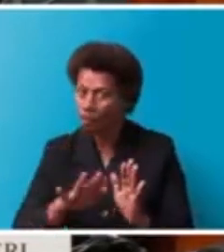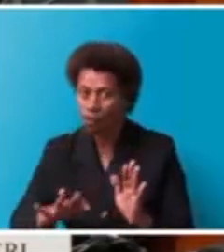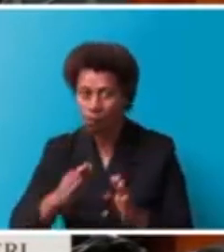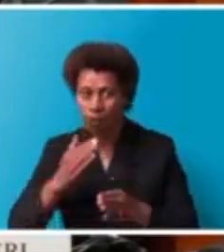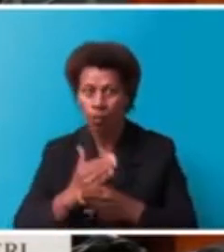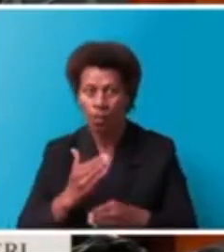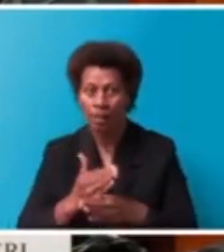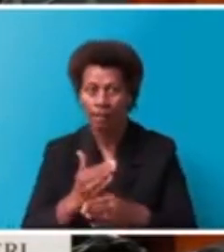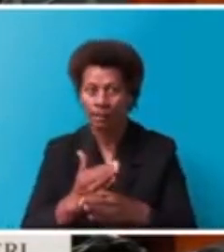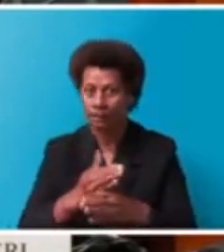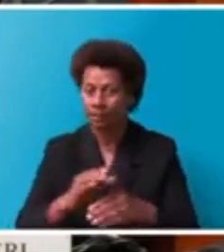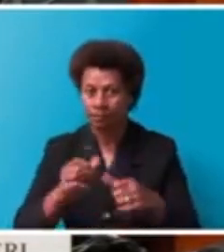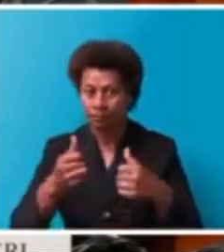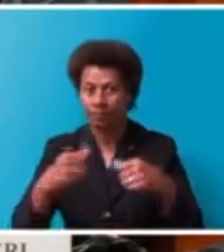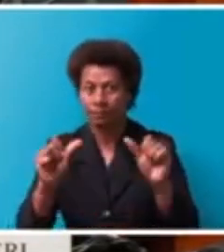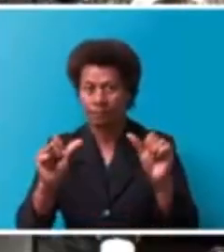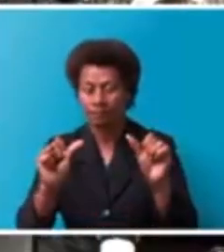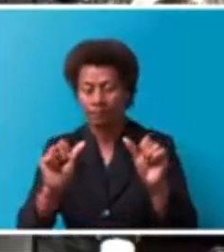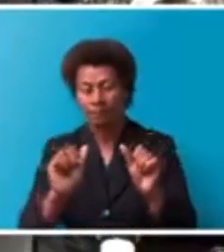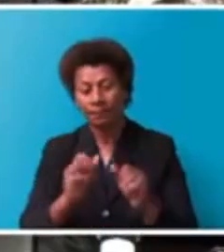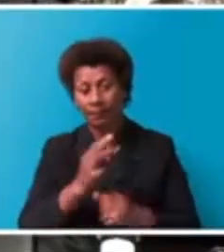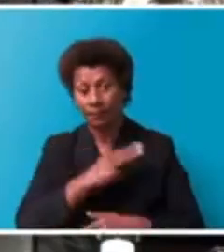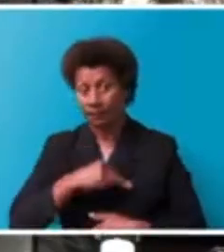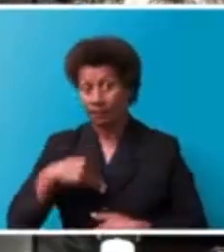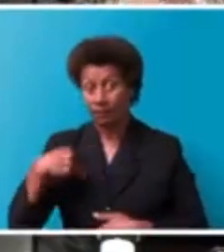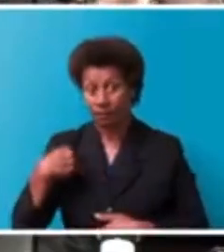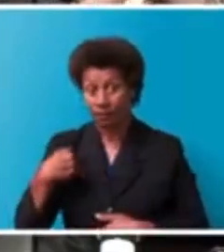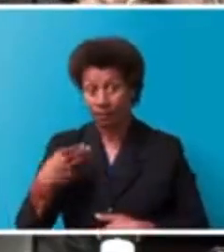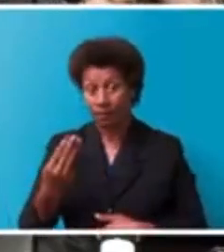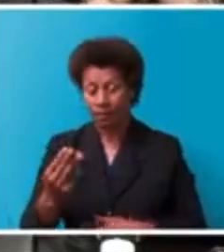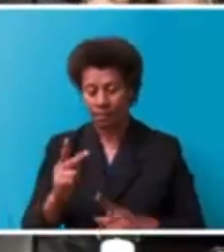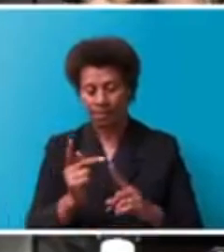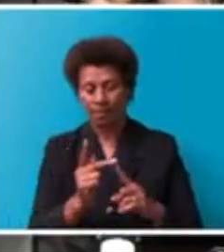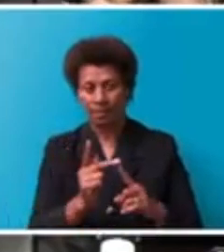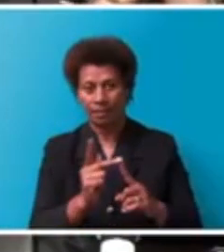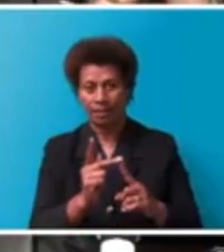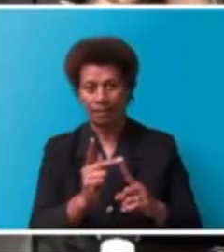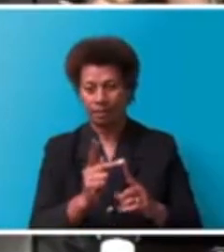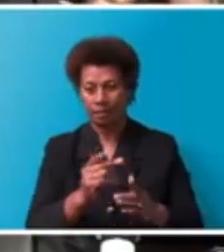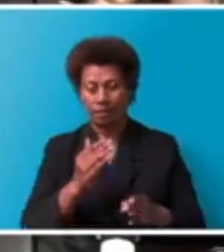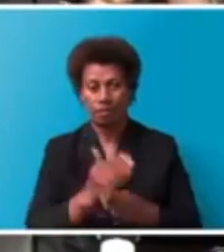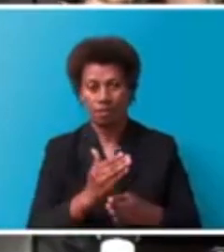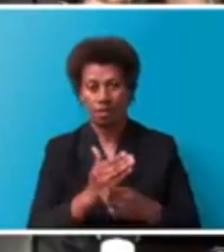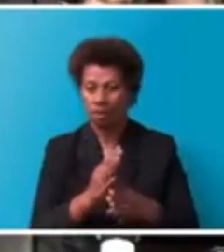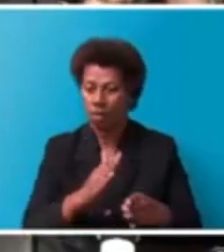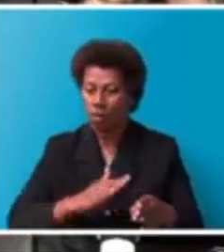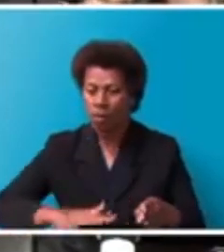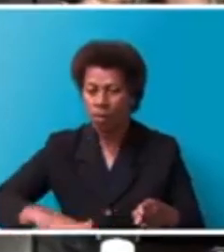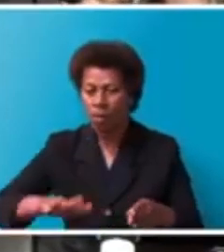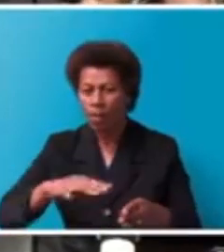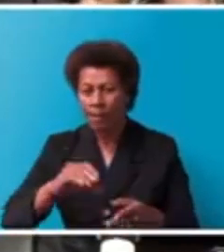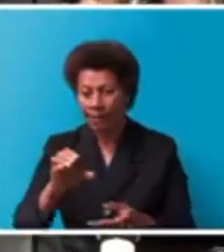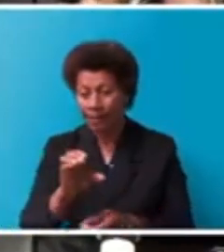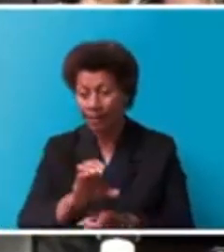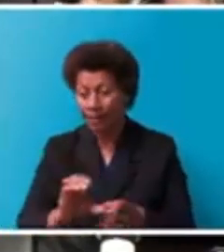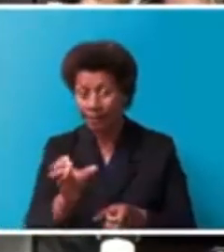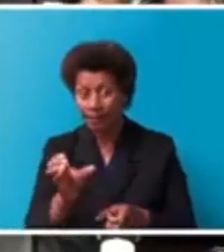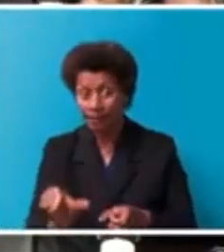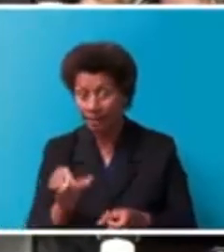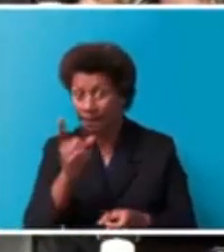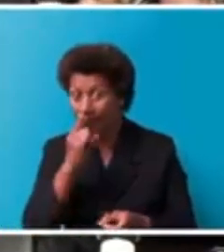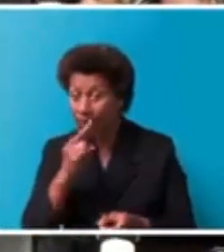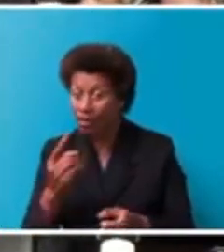operation. Mr. Speaker, the Ministry will prioritise service to all its customers by upgrading existing